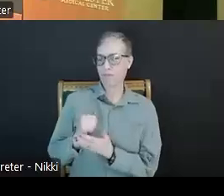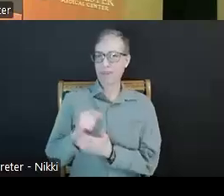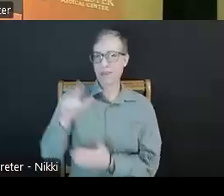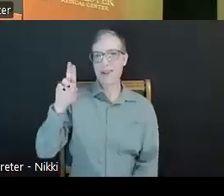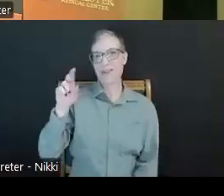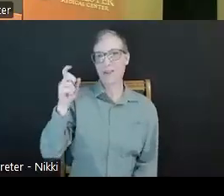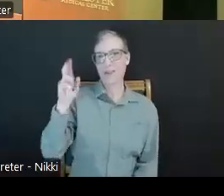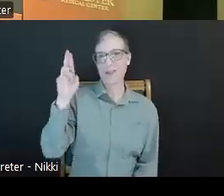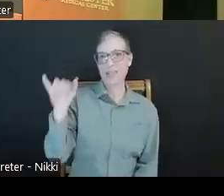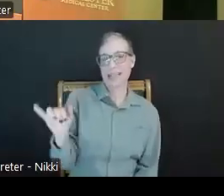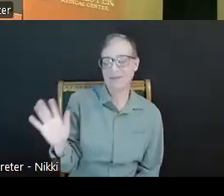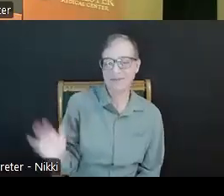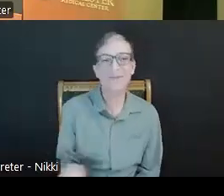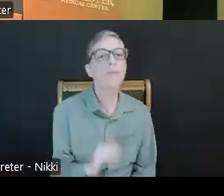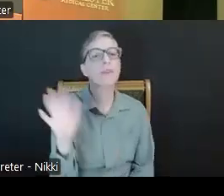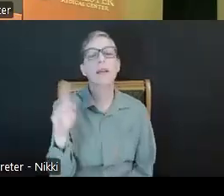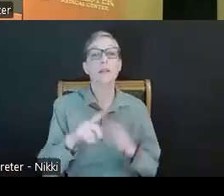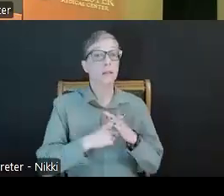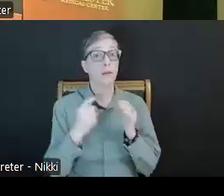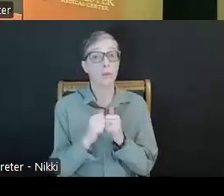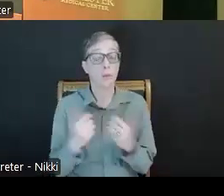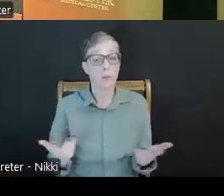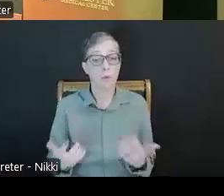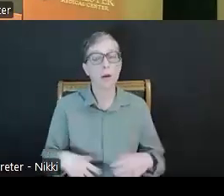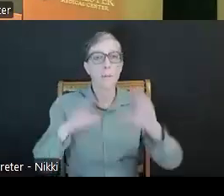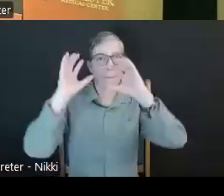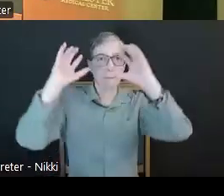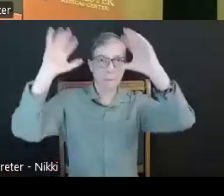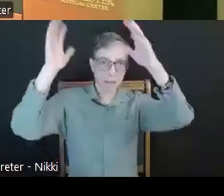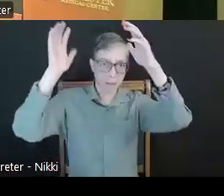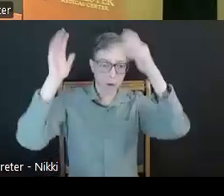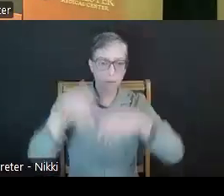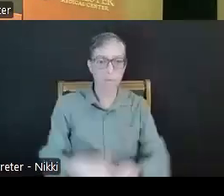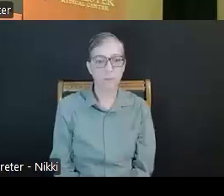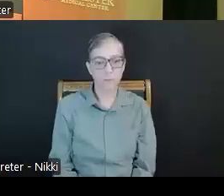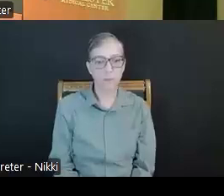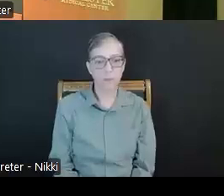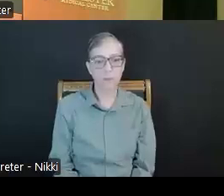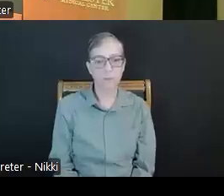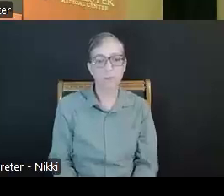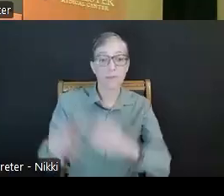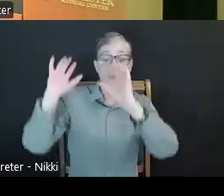So I just want to start by talking about basketball, because basketball is actually where this study came from.